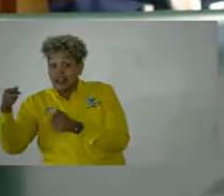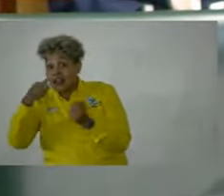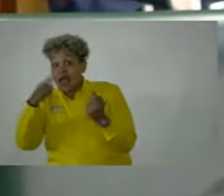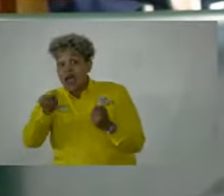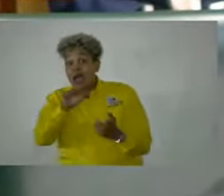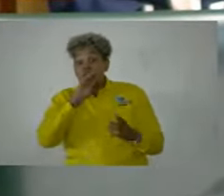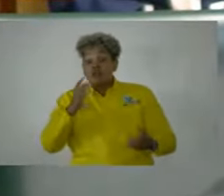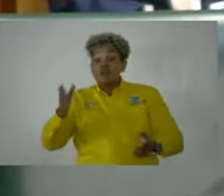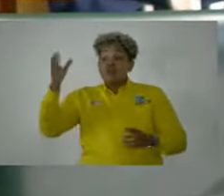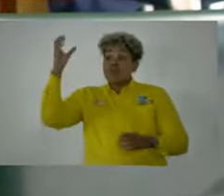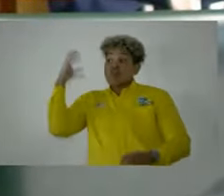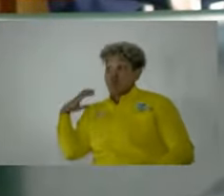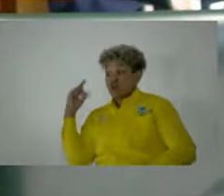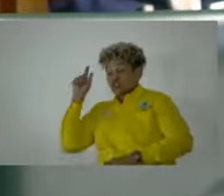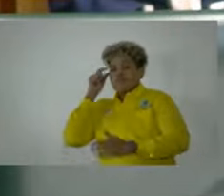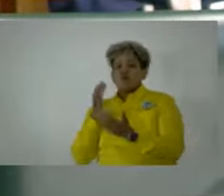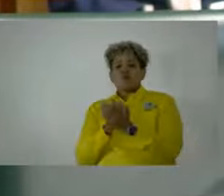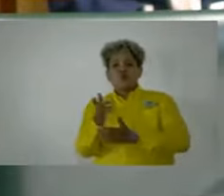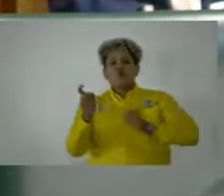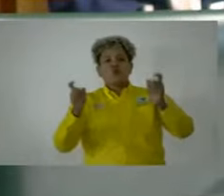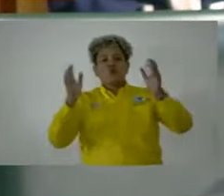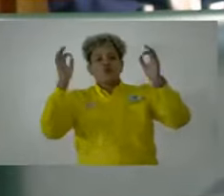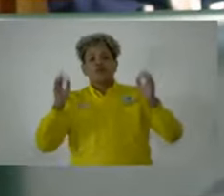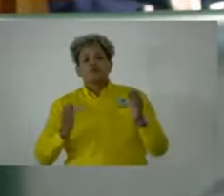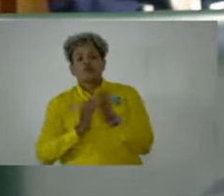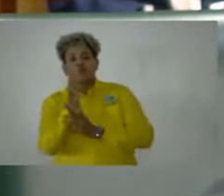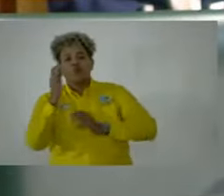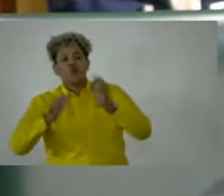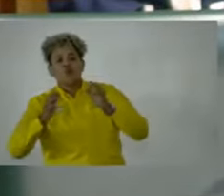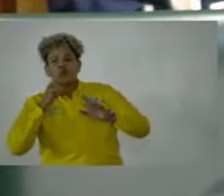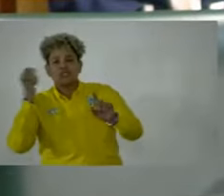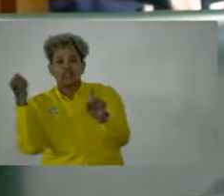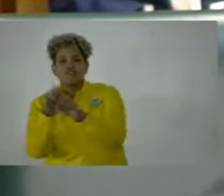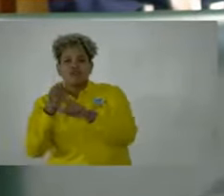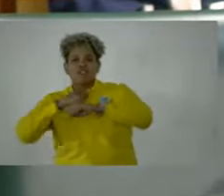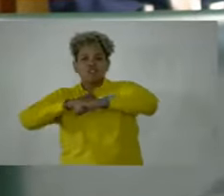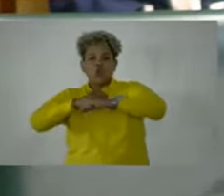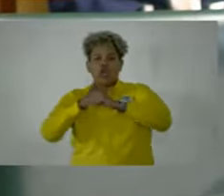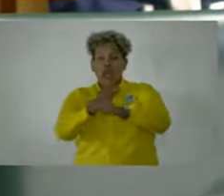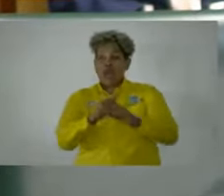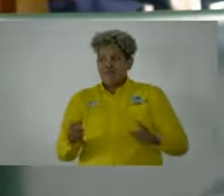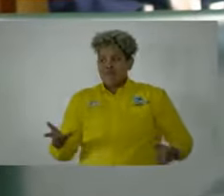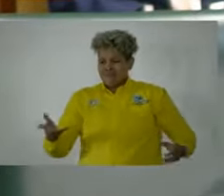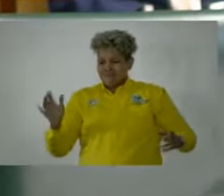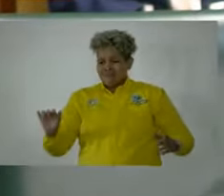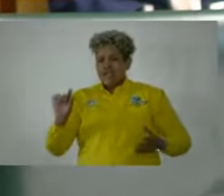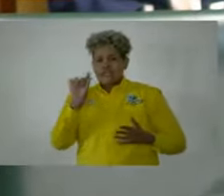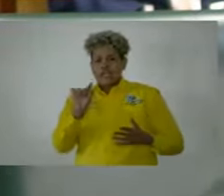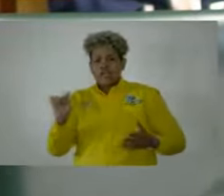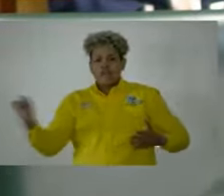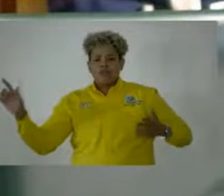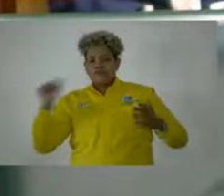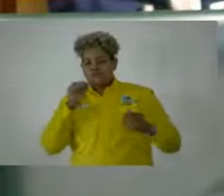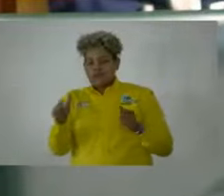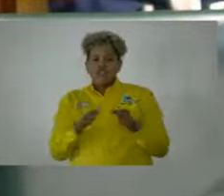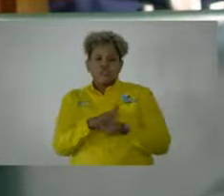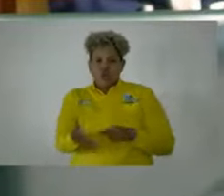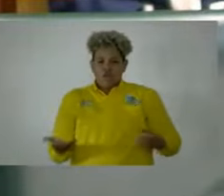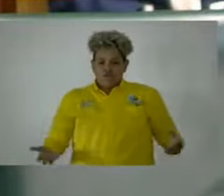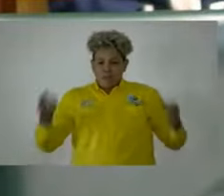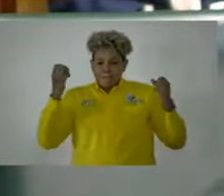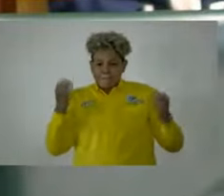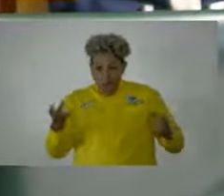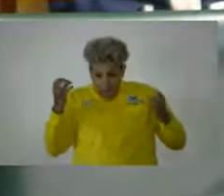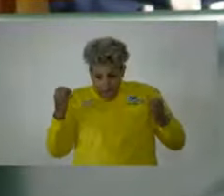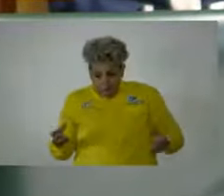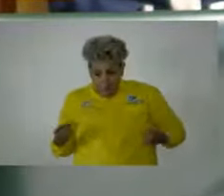it was thrust on the government by the ruling of the court, which affected security guards. But that is incrementalism and is not enough. Many,